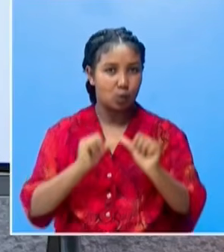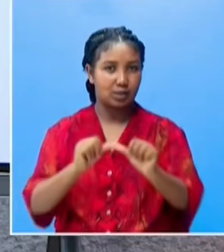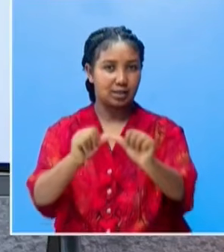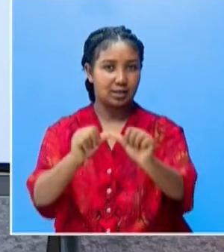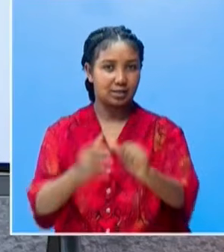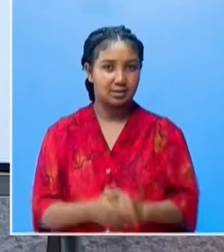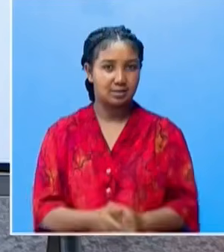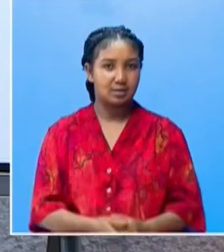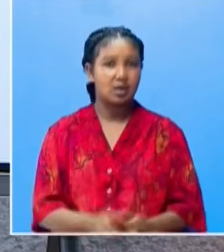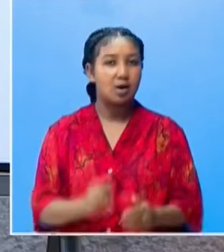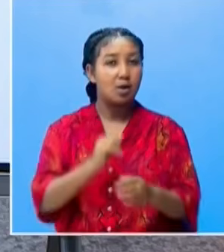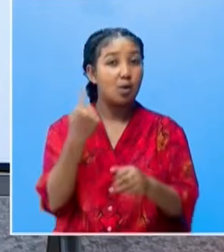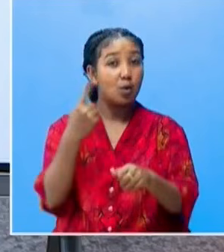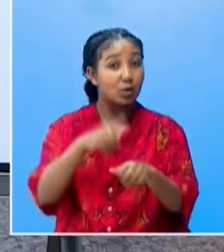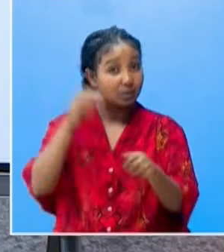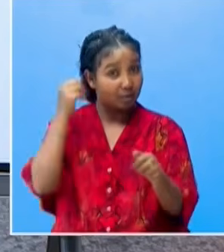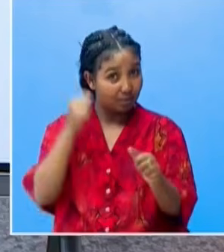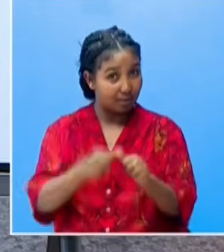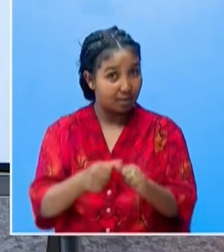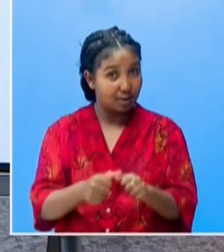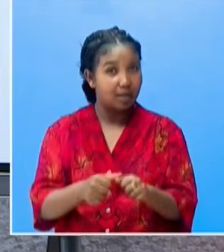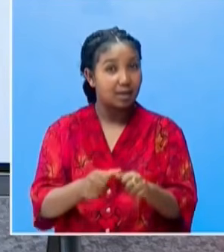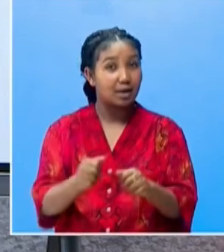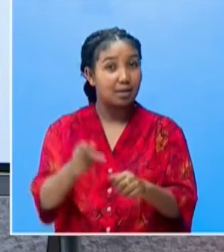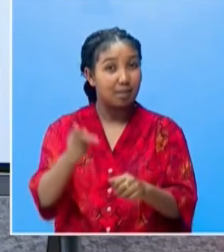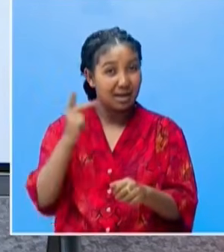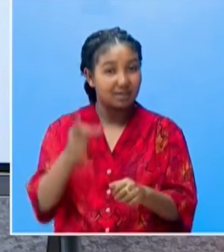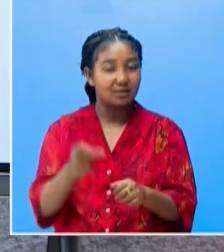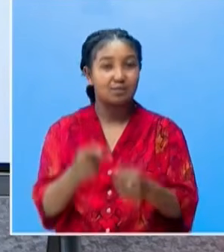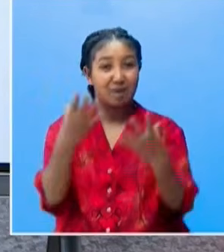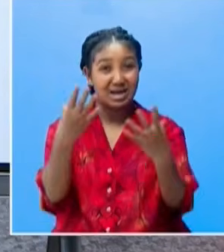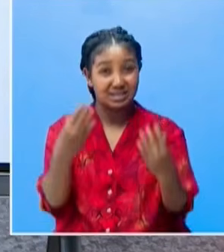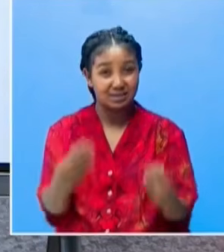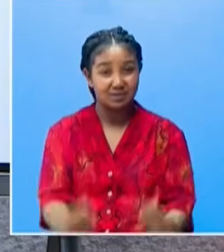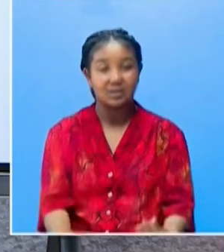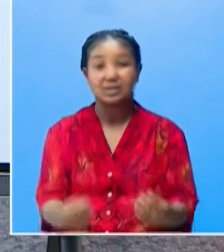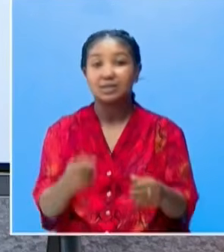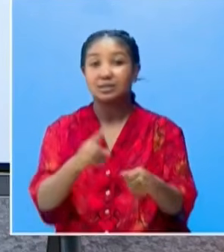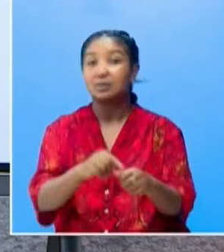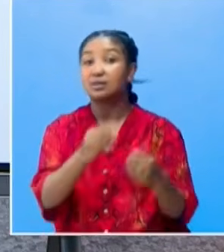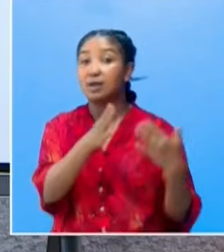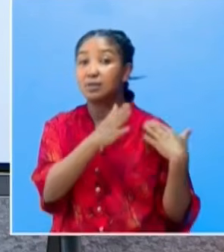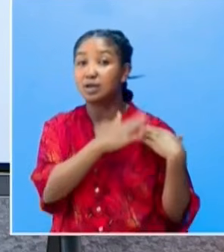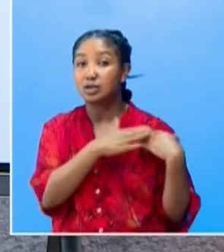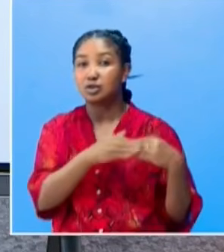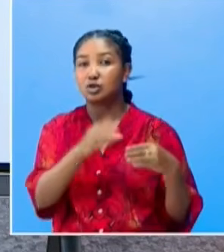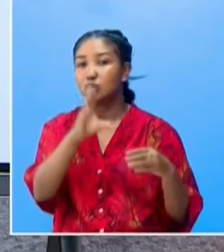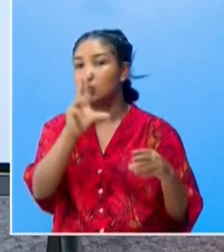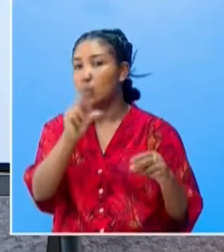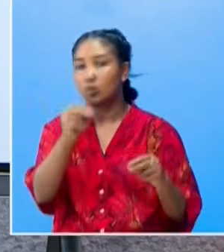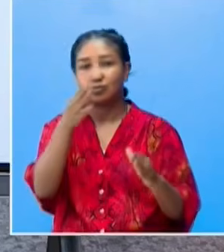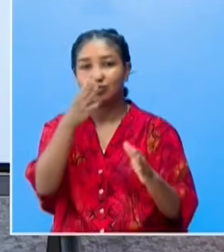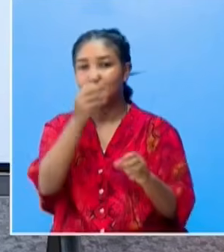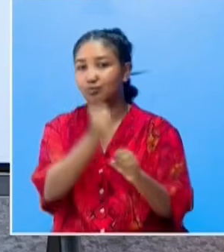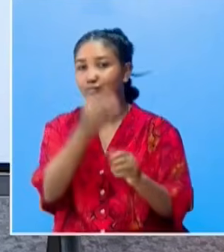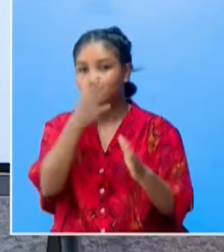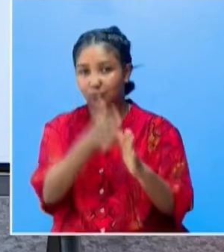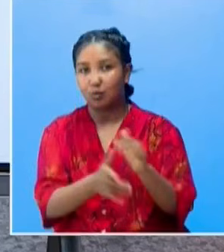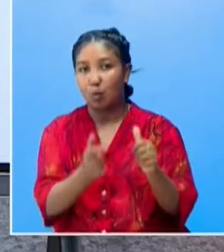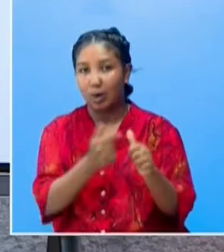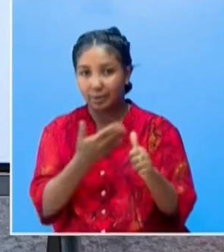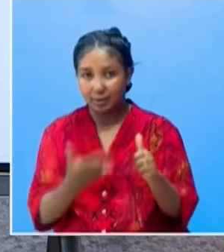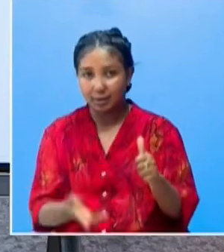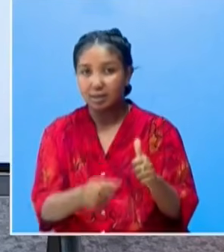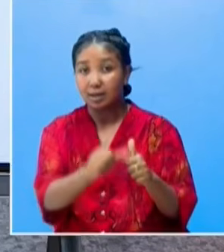continuous. Always remember, in our passive sentence, the subject is not the doer of the action, one thing.